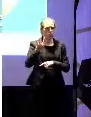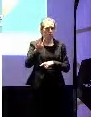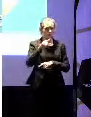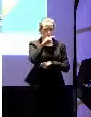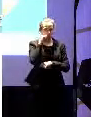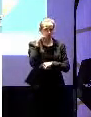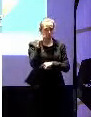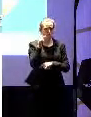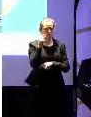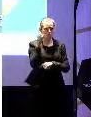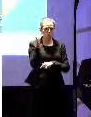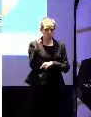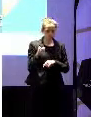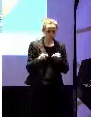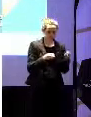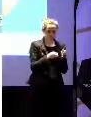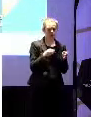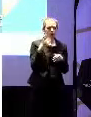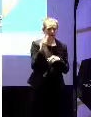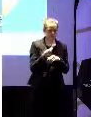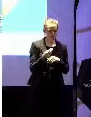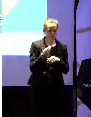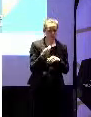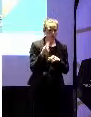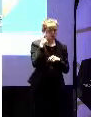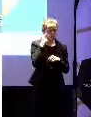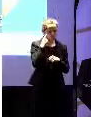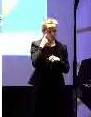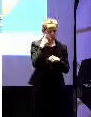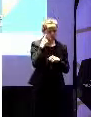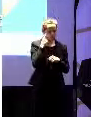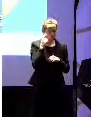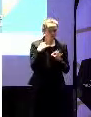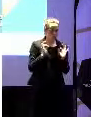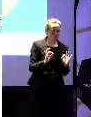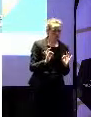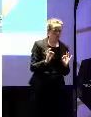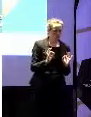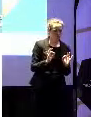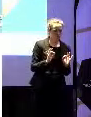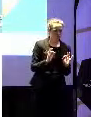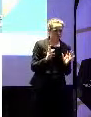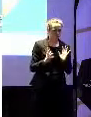1,464 names in there, if I'm accurate. But if I'm not accurate, it should be